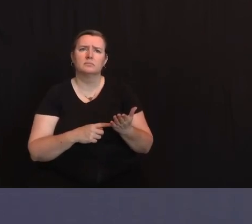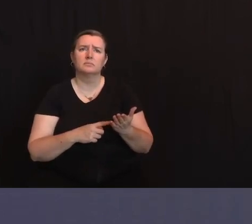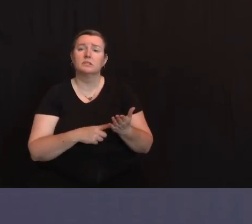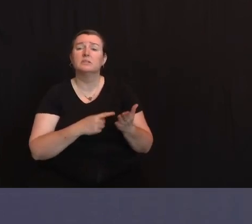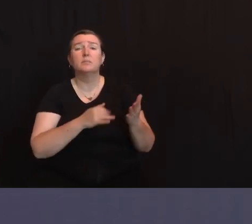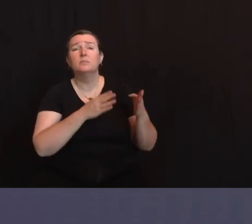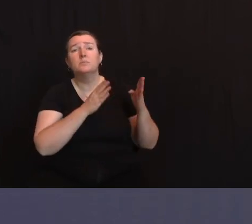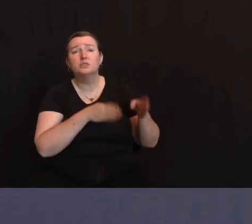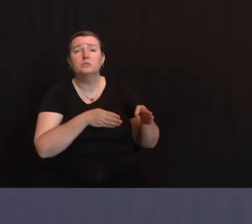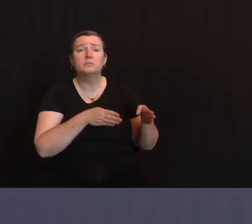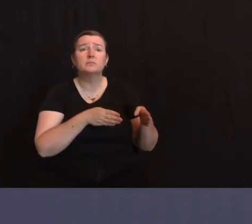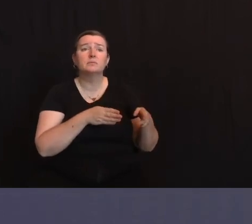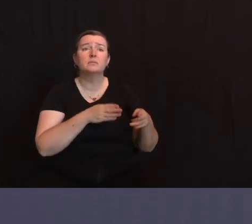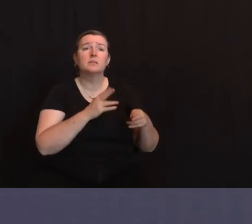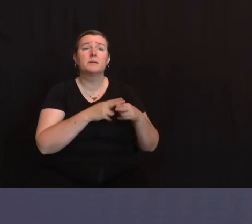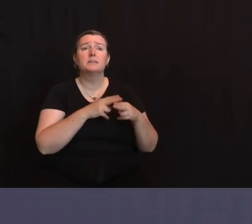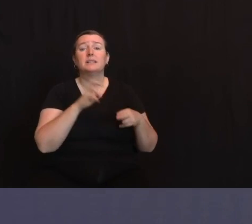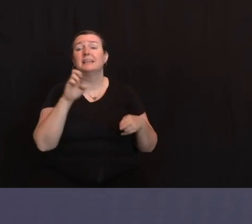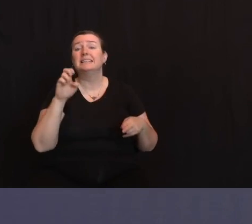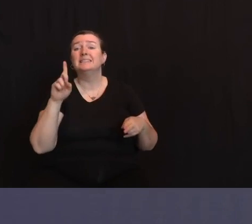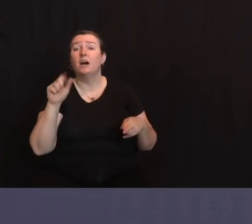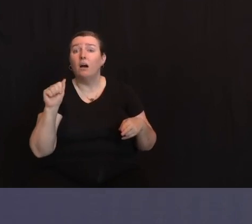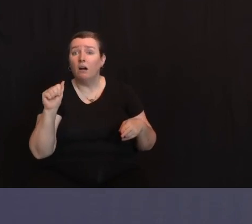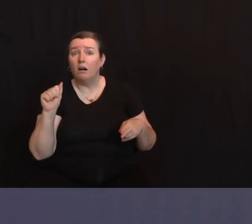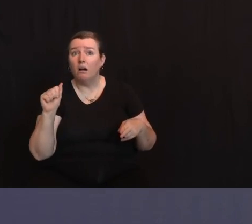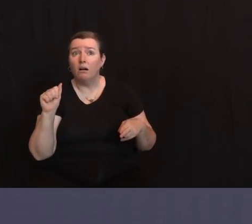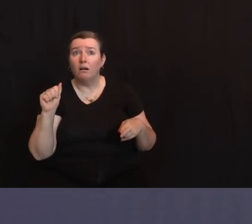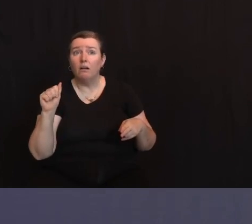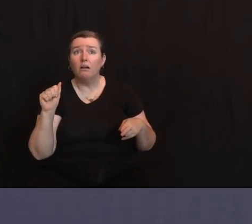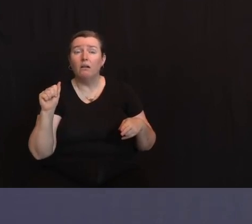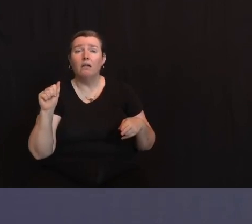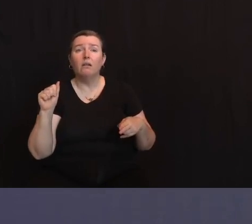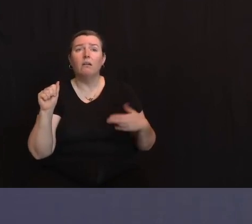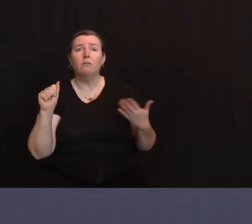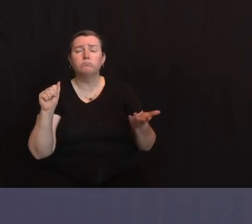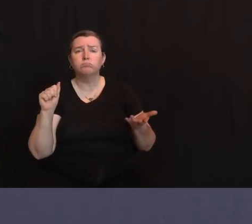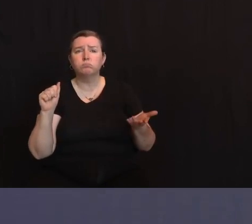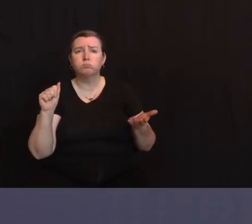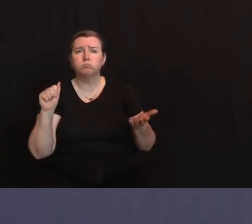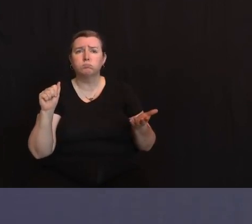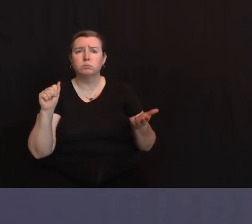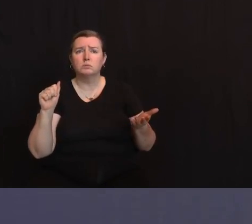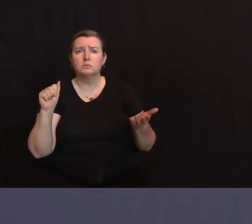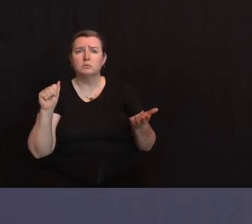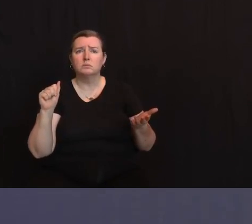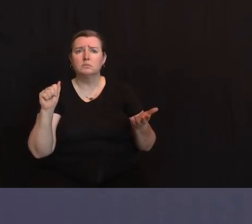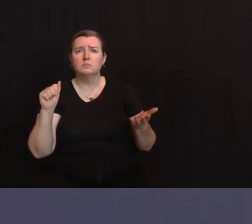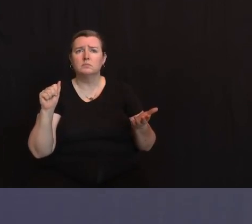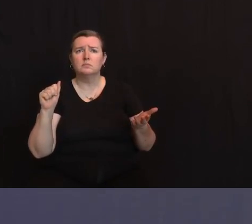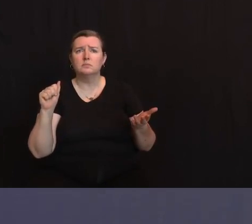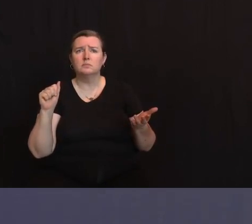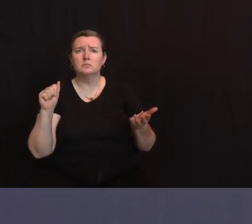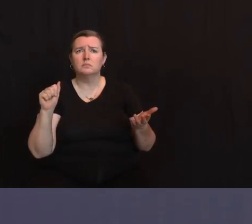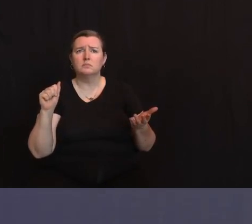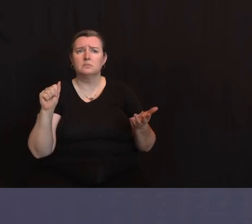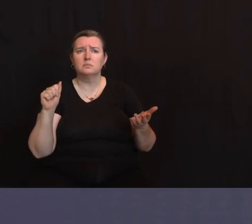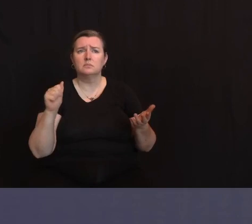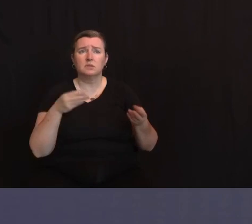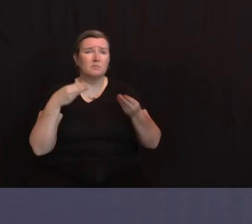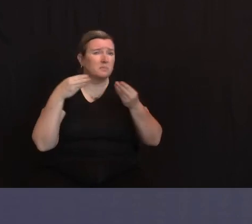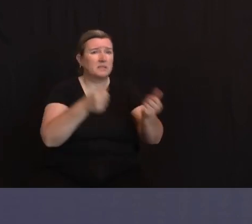a piggy bank for special interests under his leadership. Big companies at the absolute expense of small